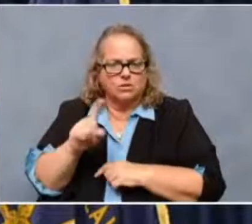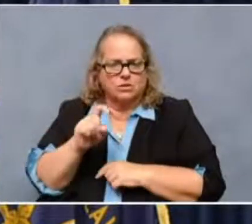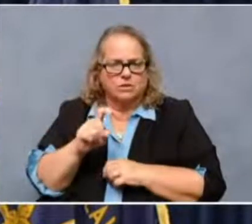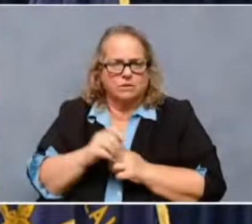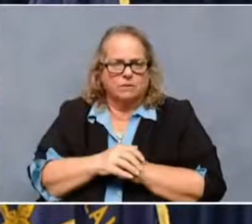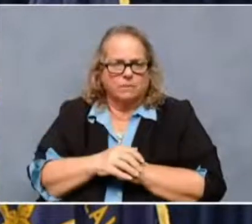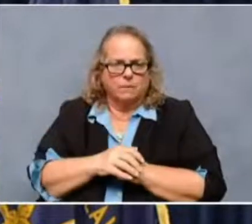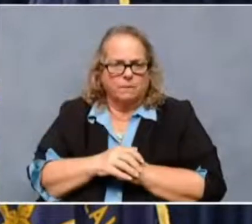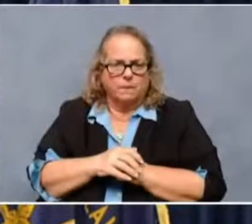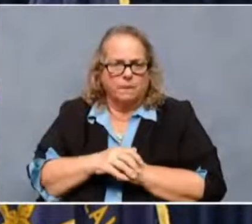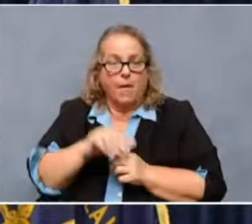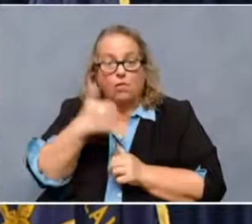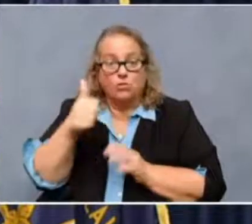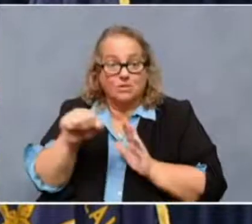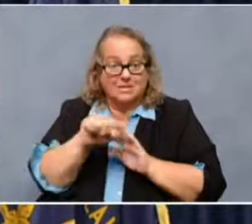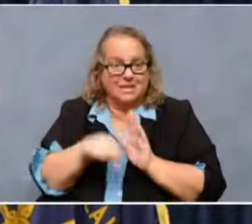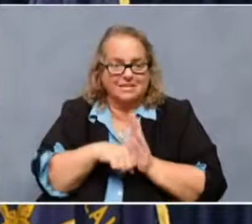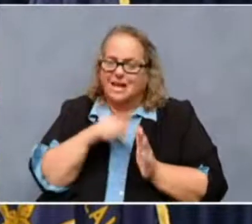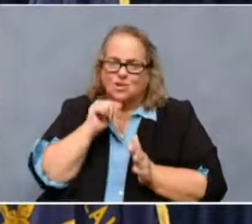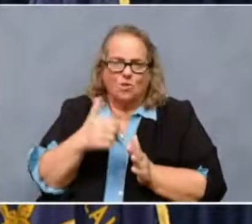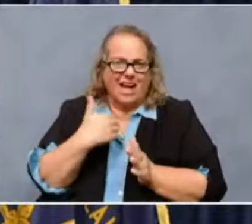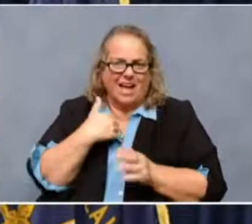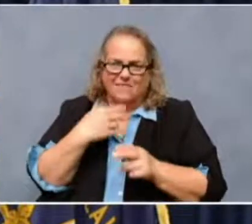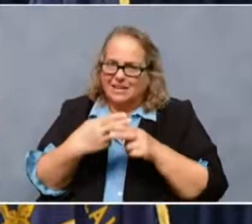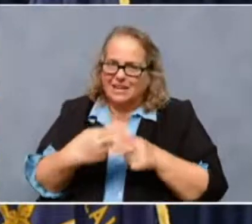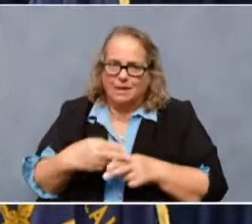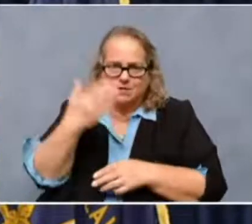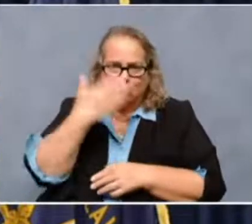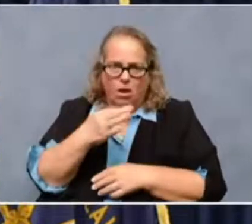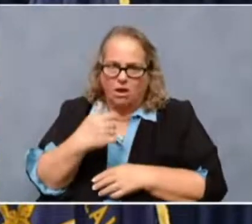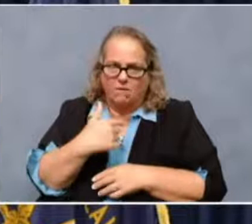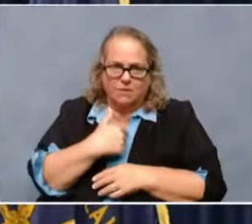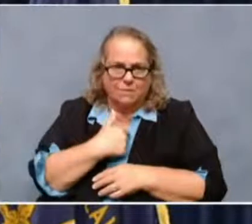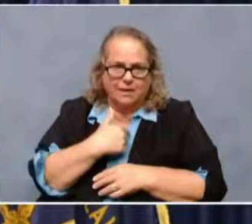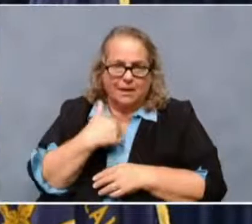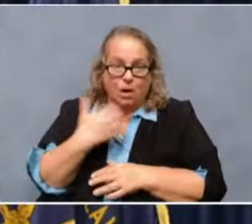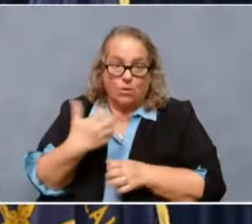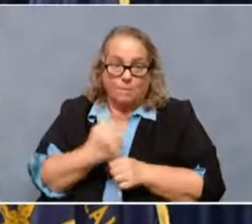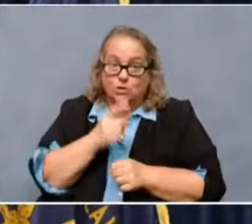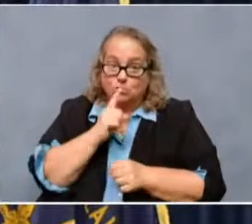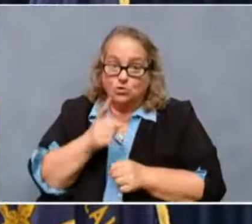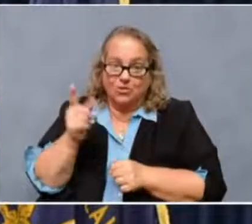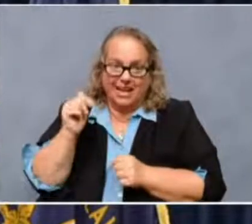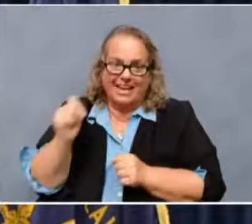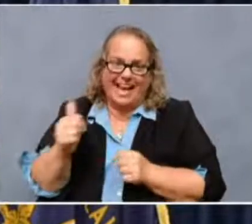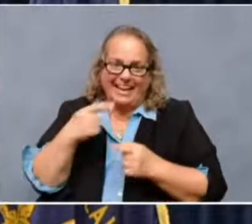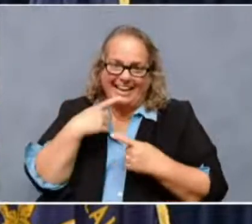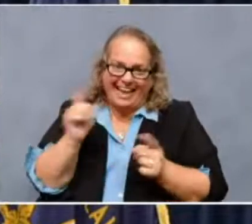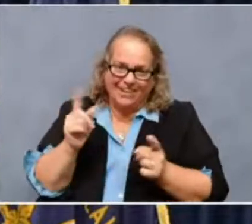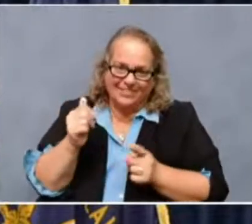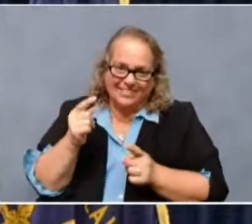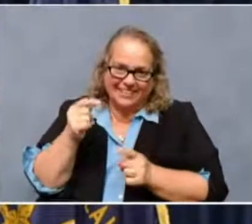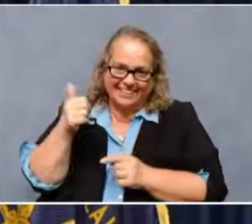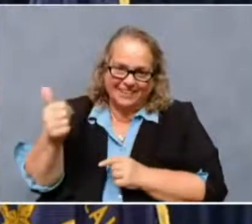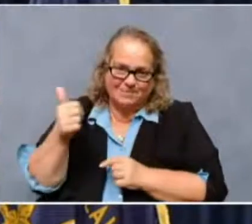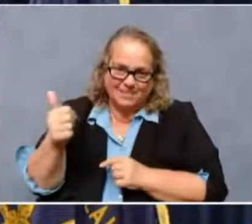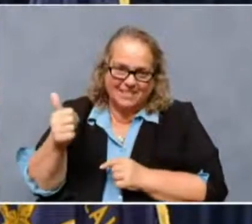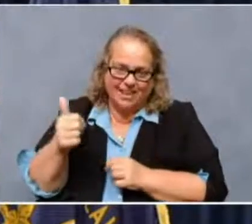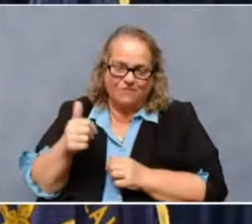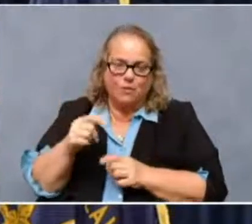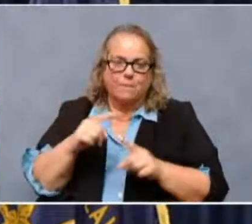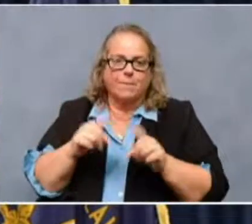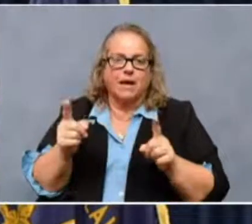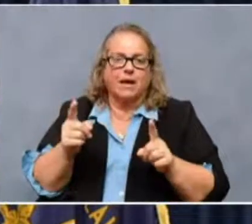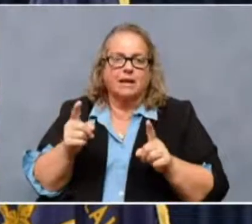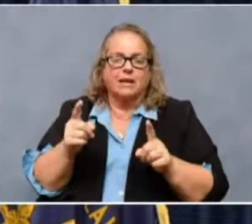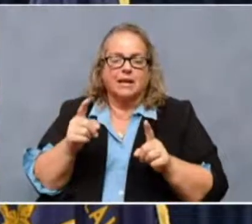The other states I don't have in front of me, and I want to make sure that they can announce it. But it's at